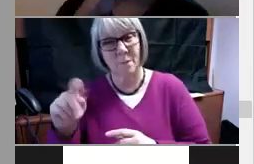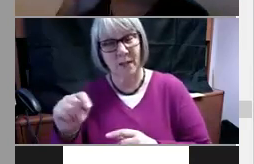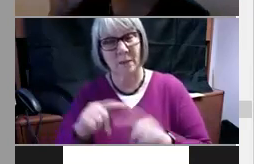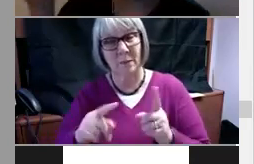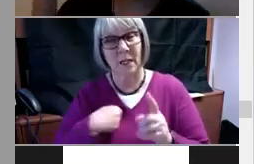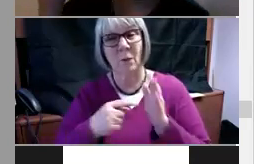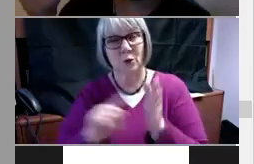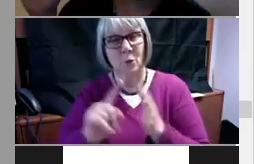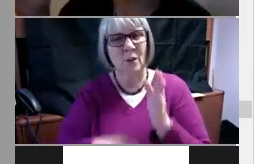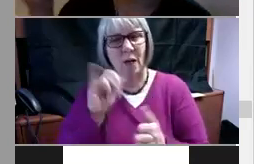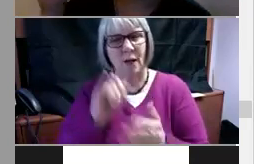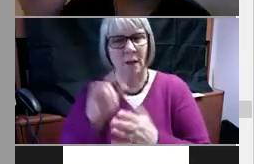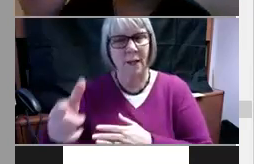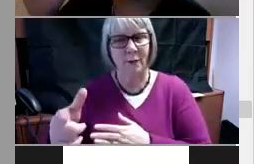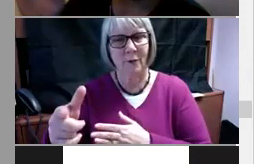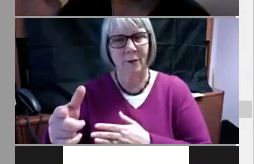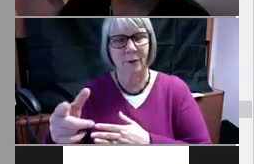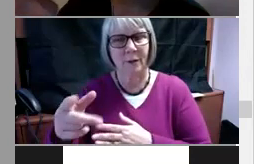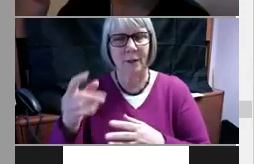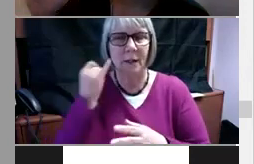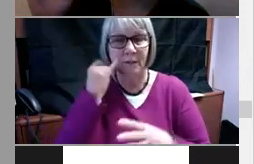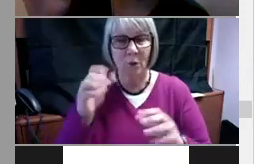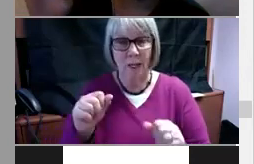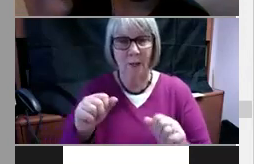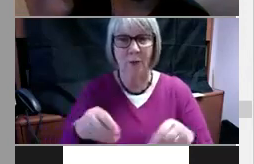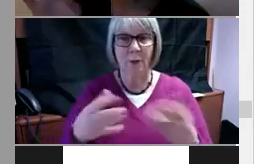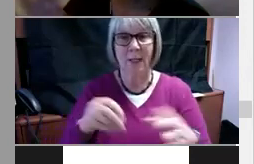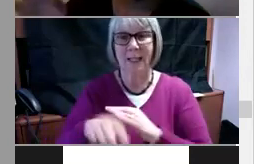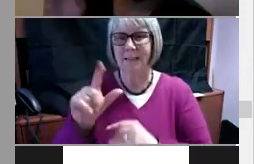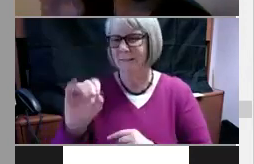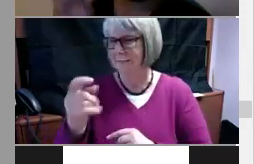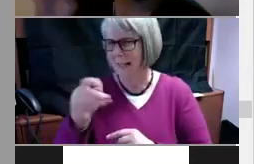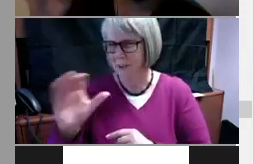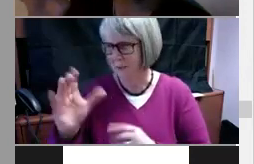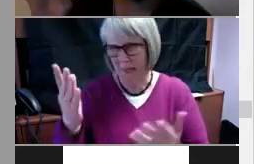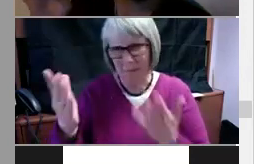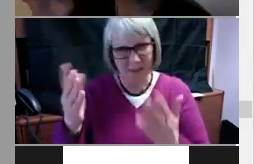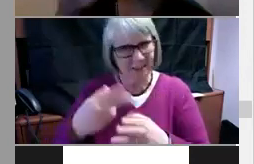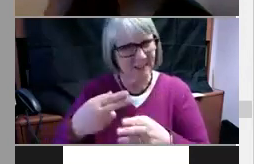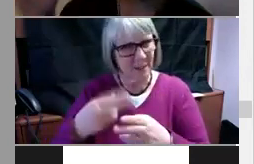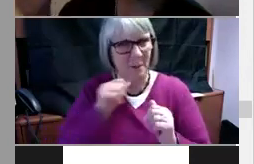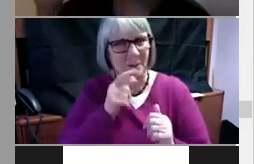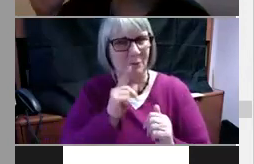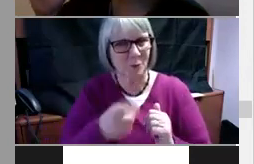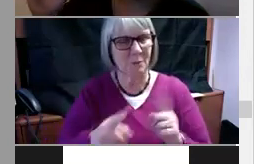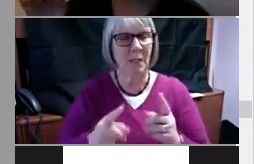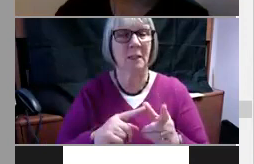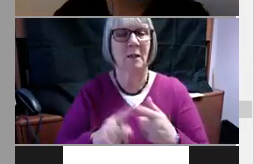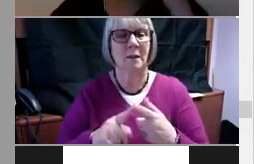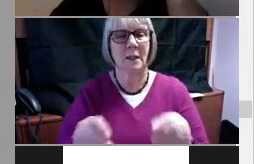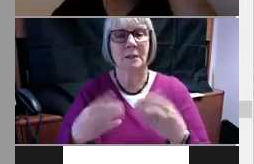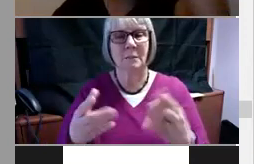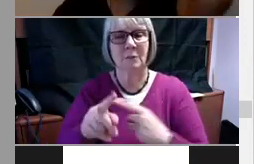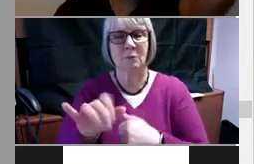later. If you can submit it now in LaTeX, but if you don't know how to, type it up in Word and then submit it in